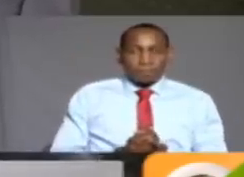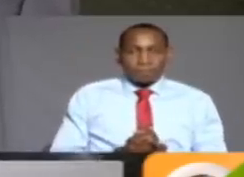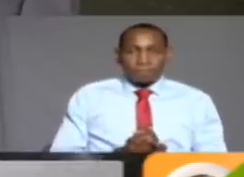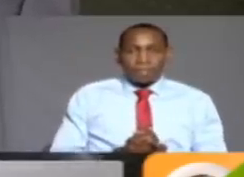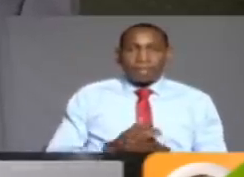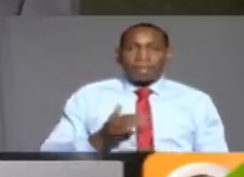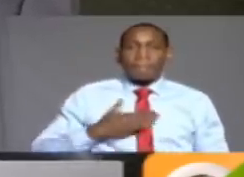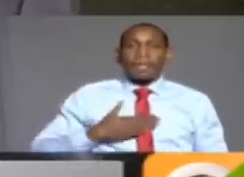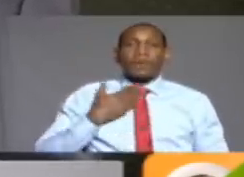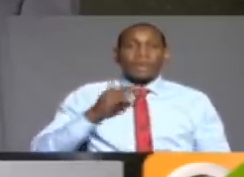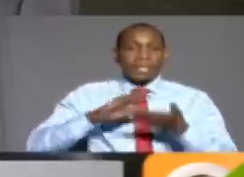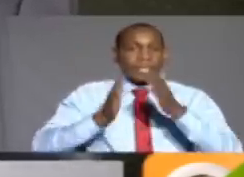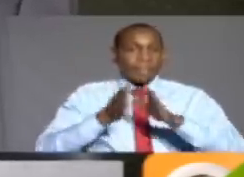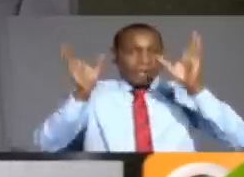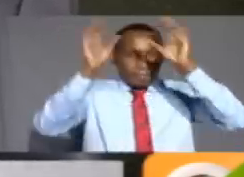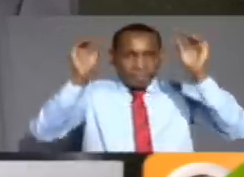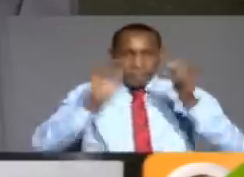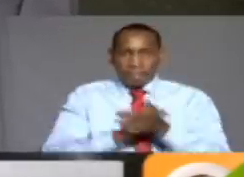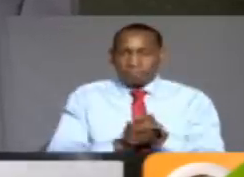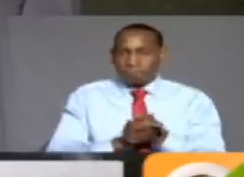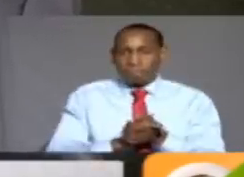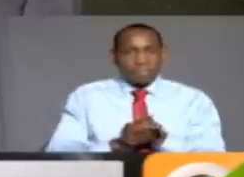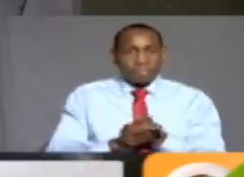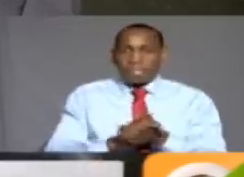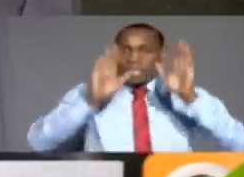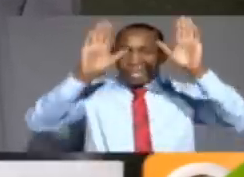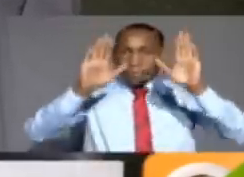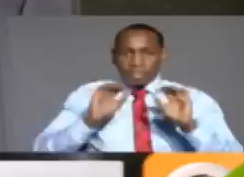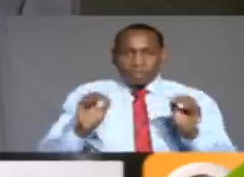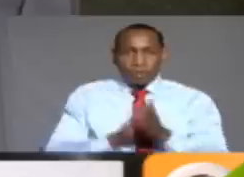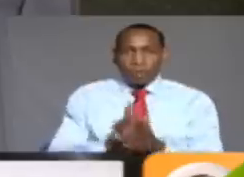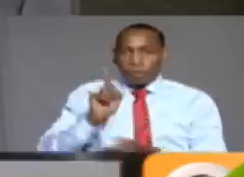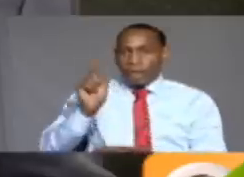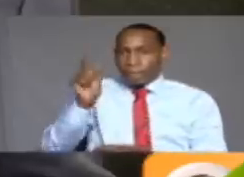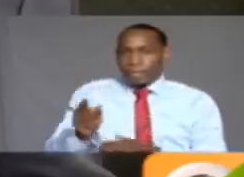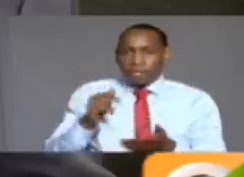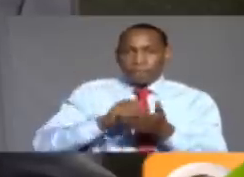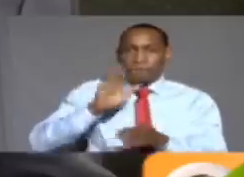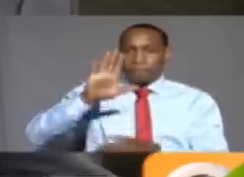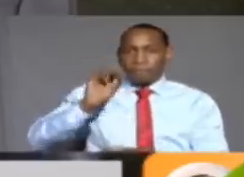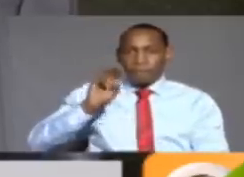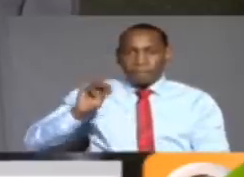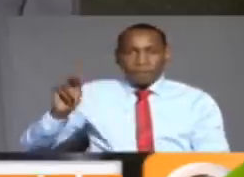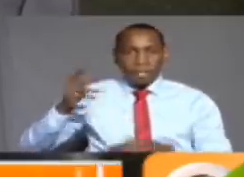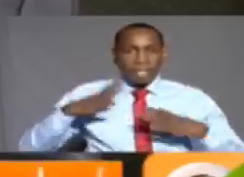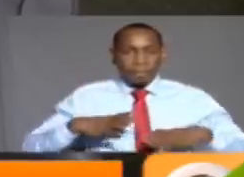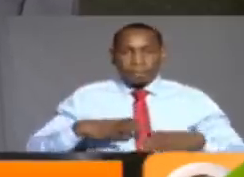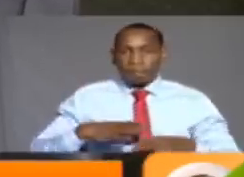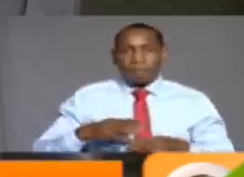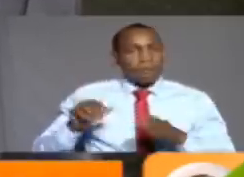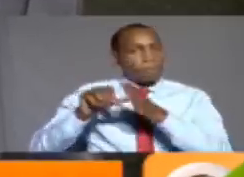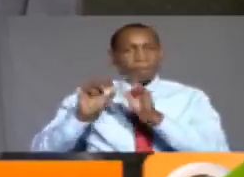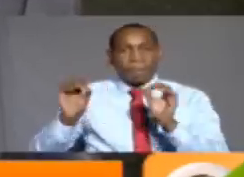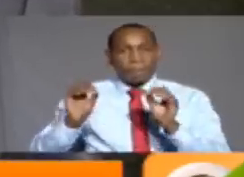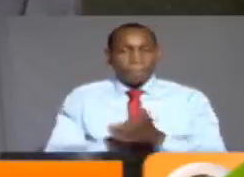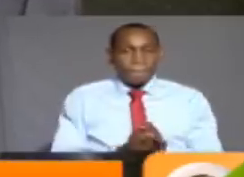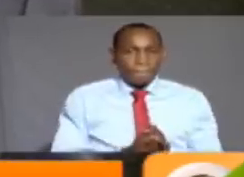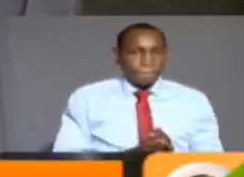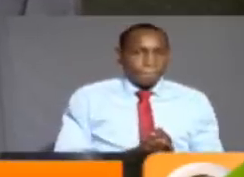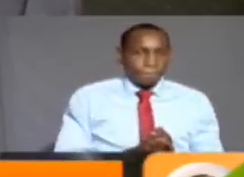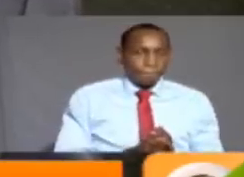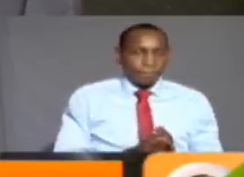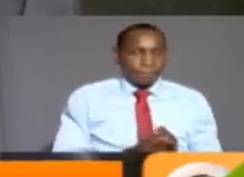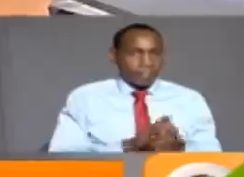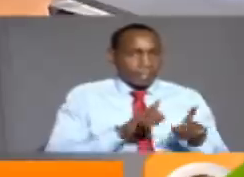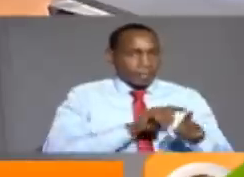to be president is really neither here nor there. Just one person among 50 million Kenyans. So I don't want to be that is the issue. They just don't want people from the